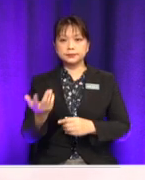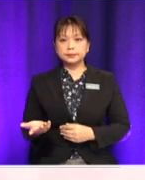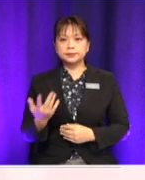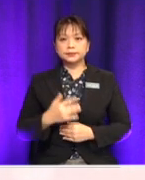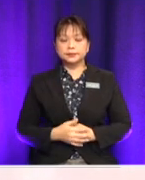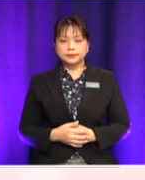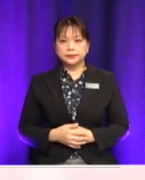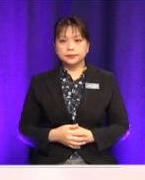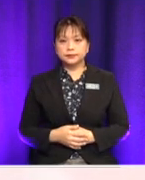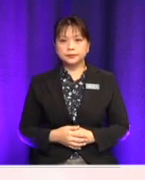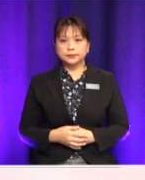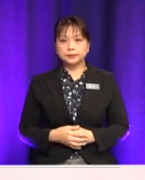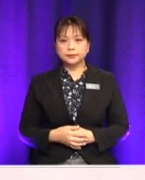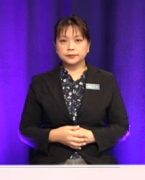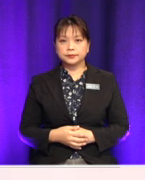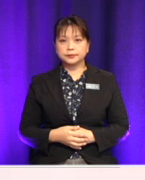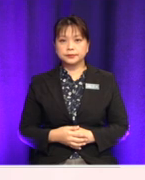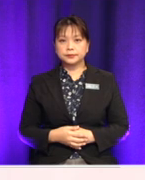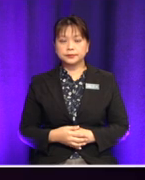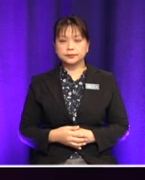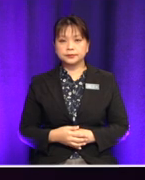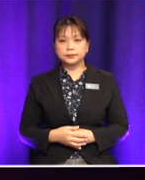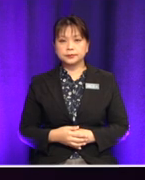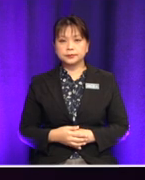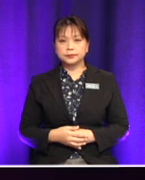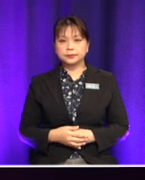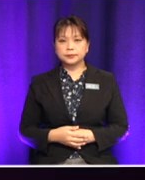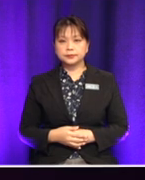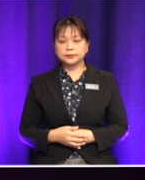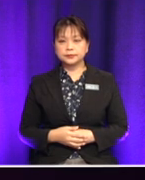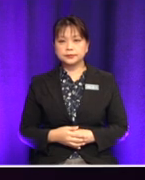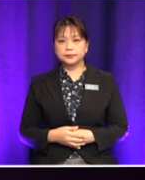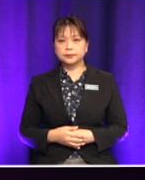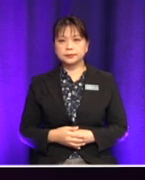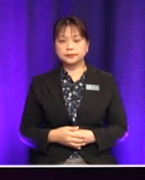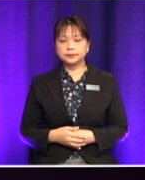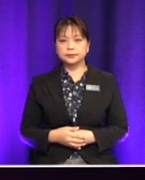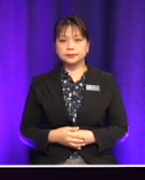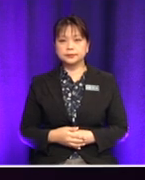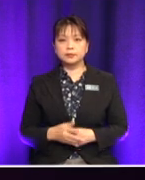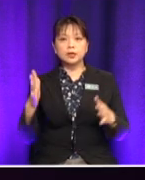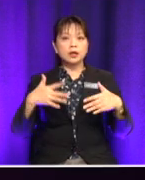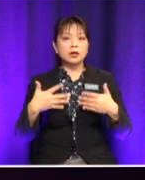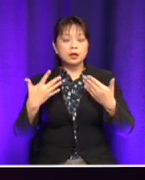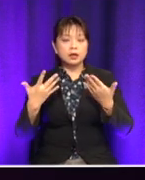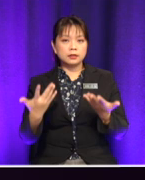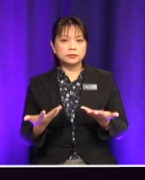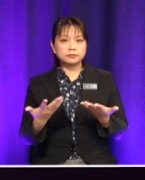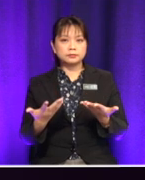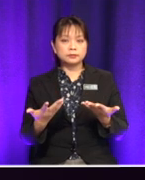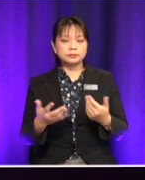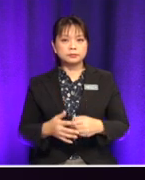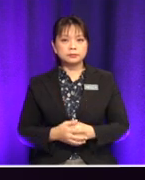Faizal. Okay, Faizal, what are the keywords from question number three, Faizal? The keywords are how, machine, powered.